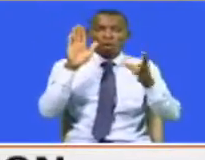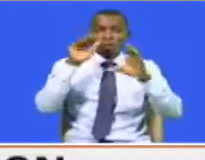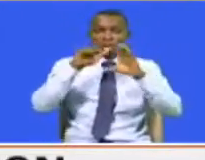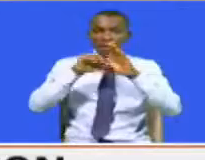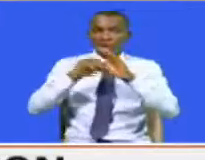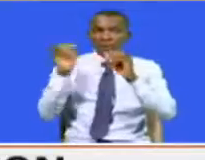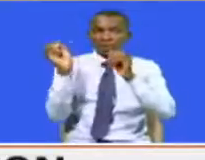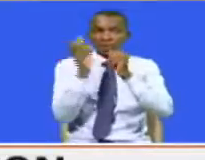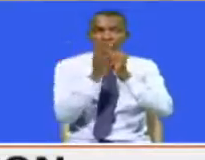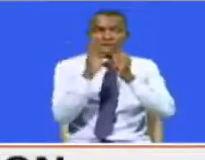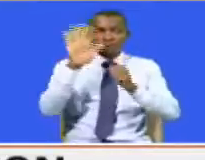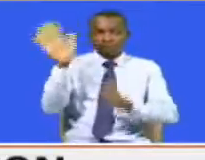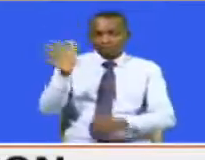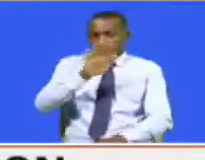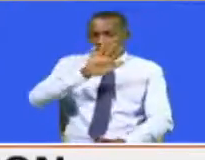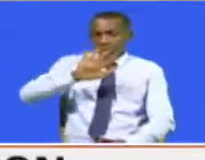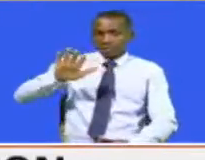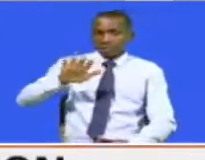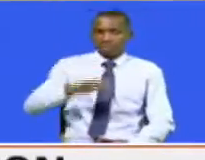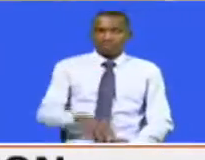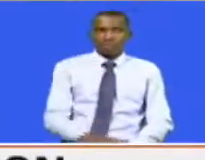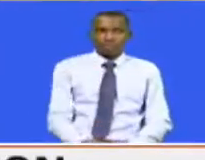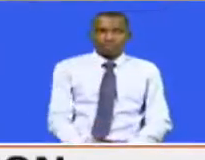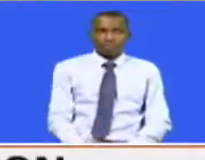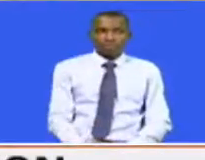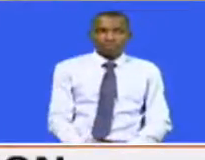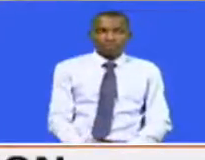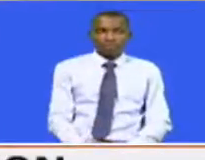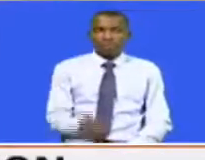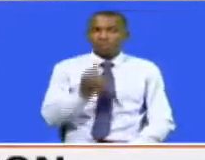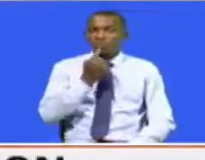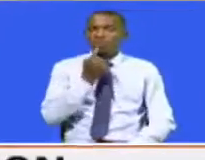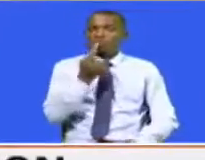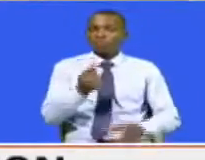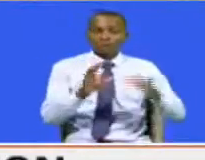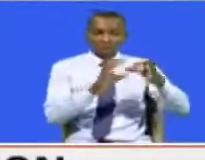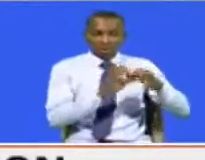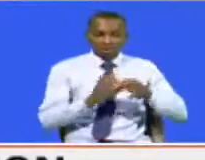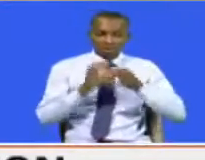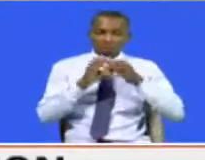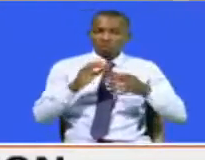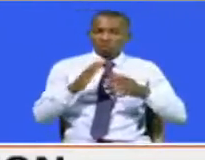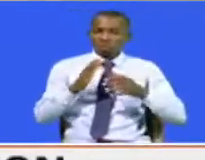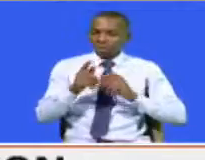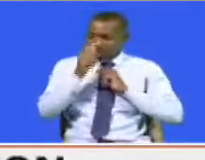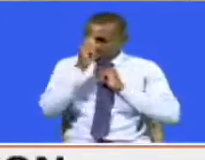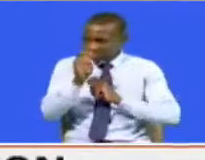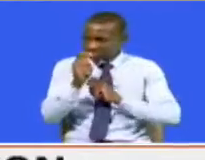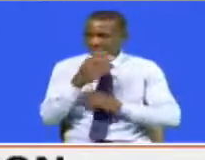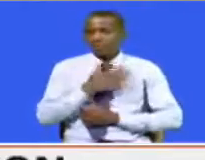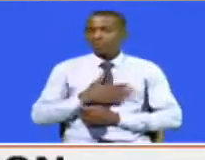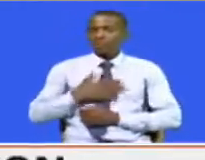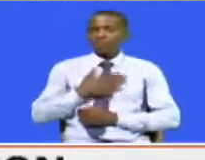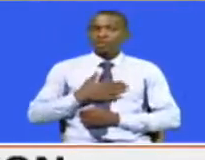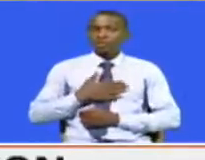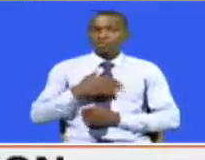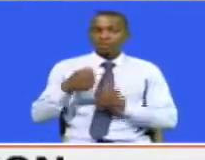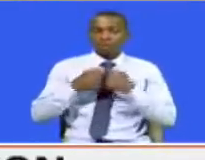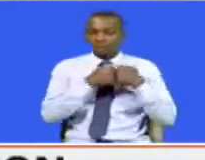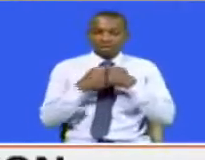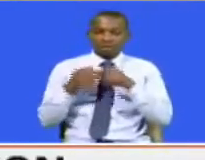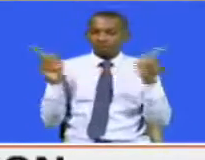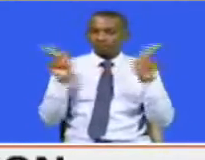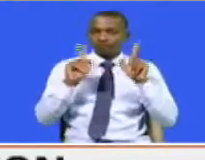the 13th parliament. We are telling Azimio, let us respect the speaker's ruling. It cannot be challenged. Once the speaker has ruled, you